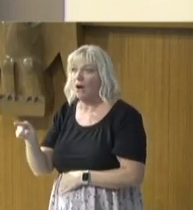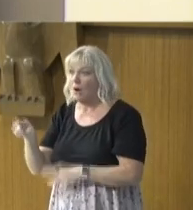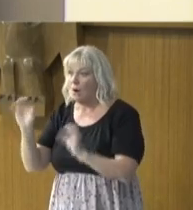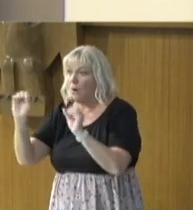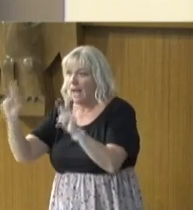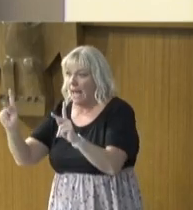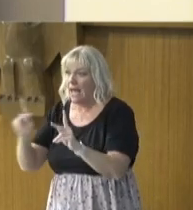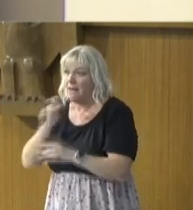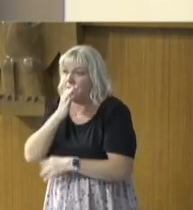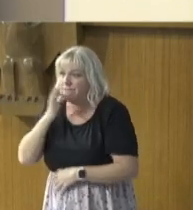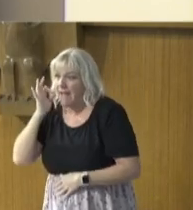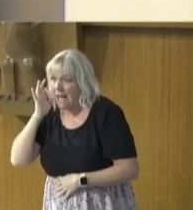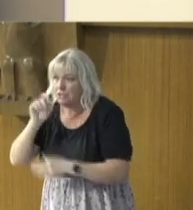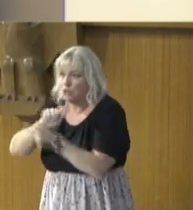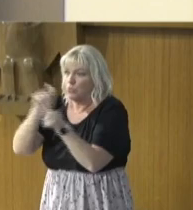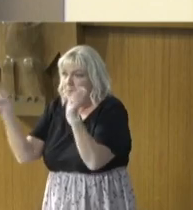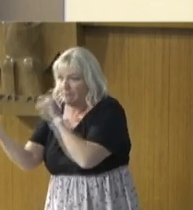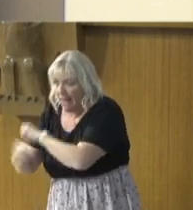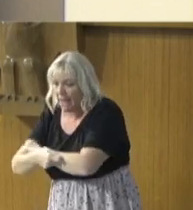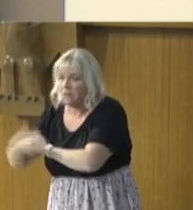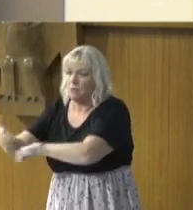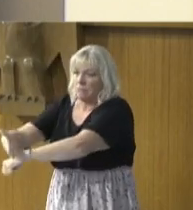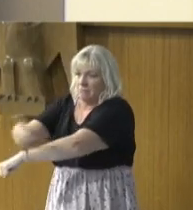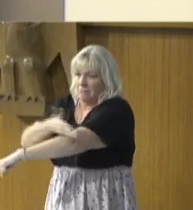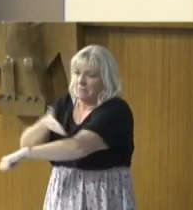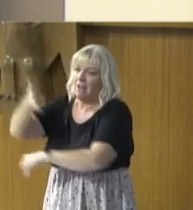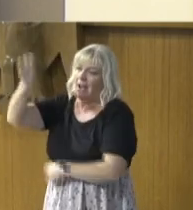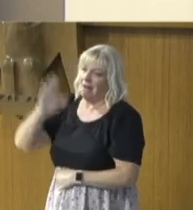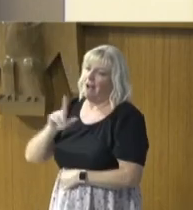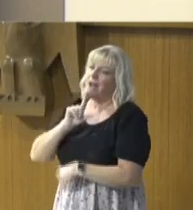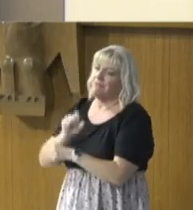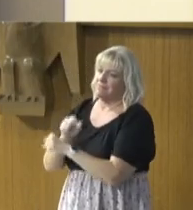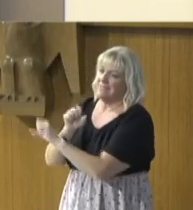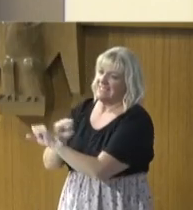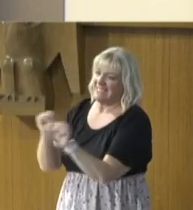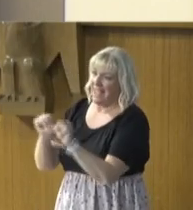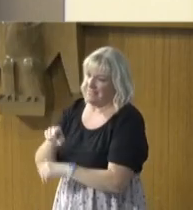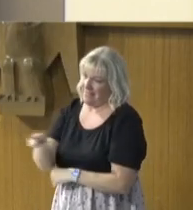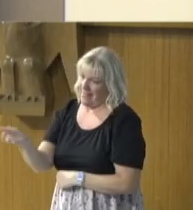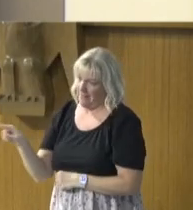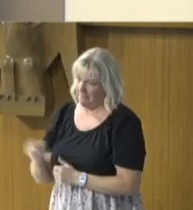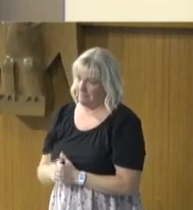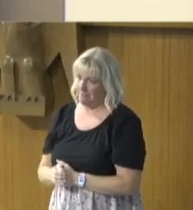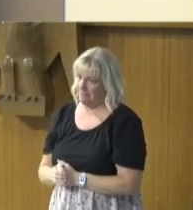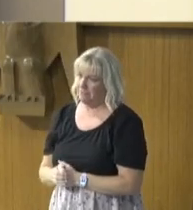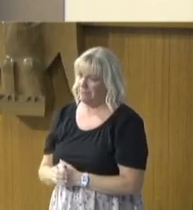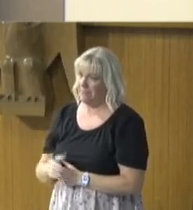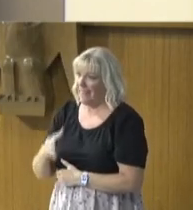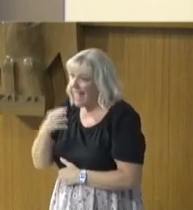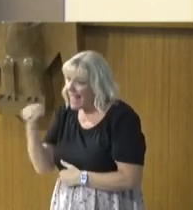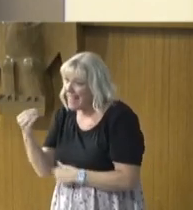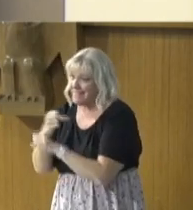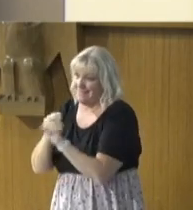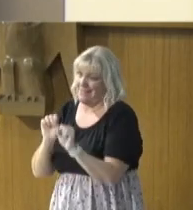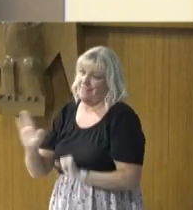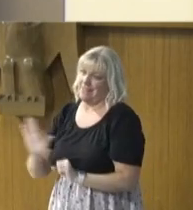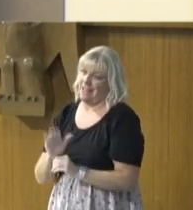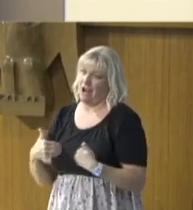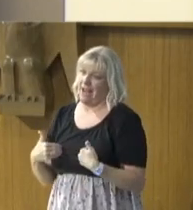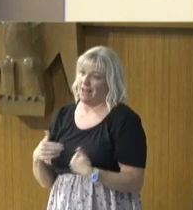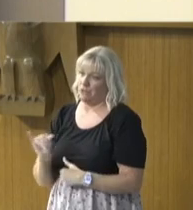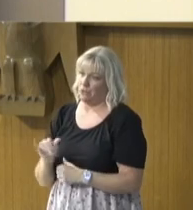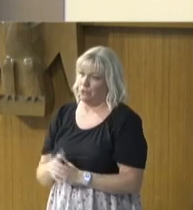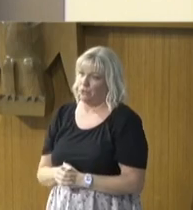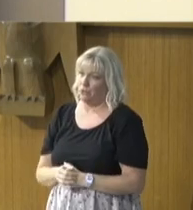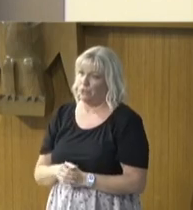and they change their ways, and God saves them all, including their animals. And